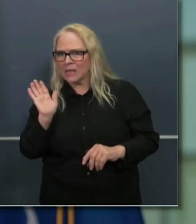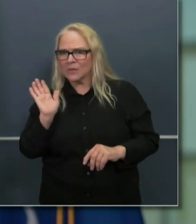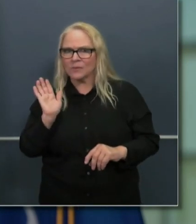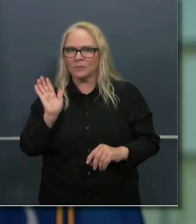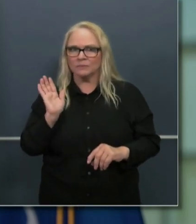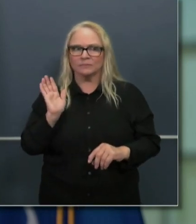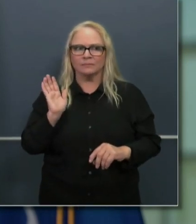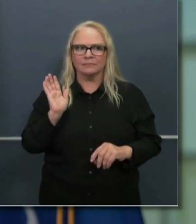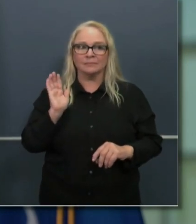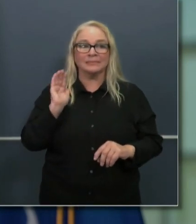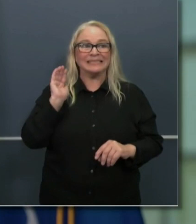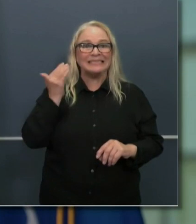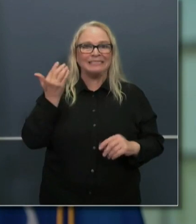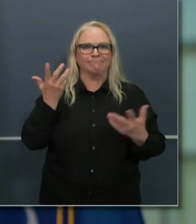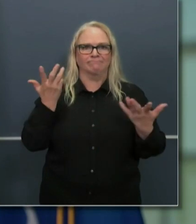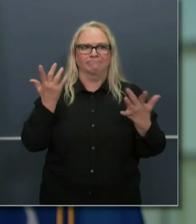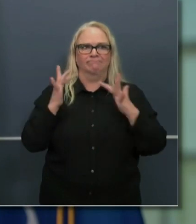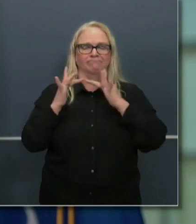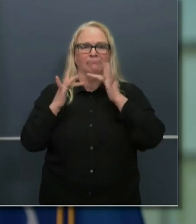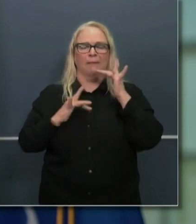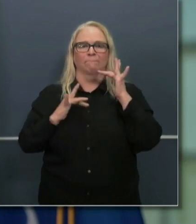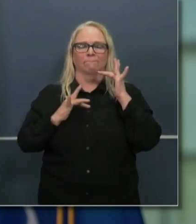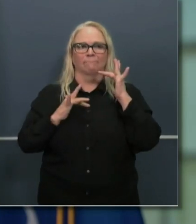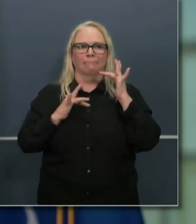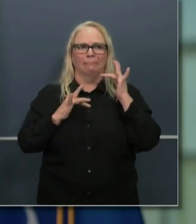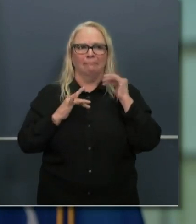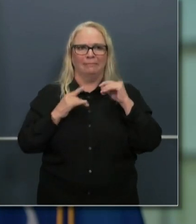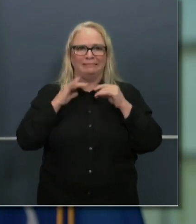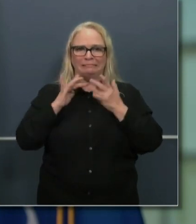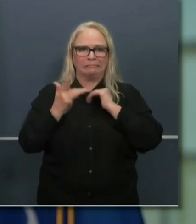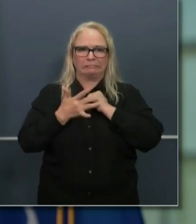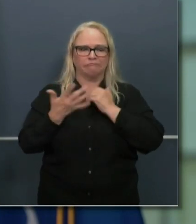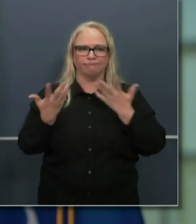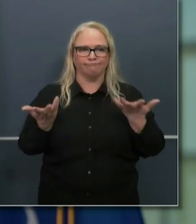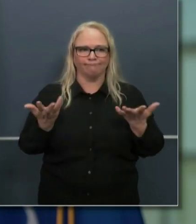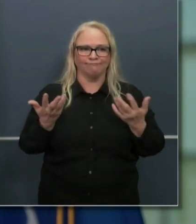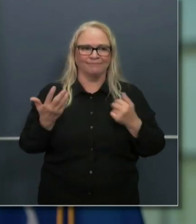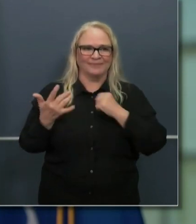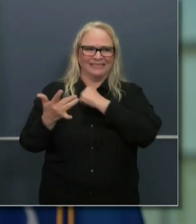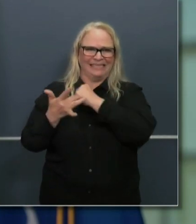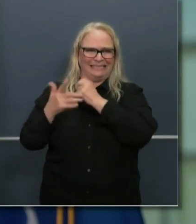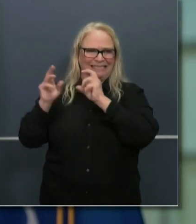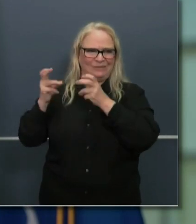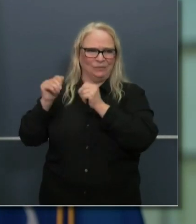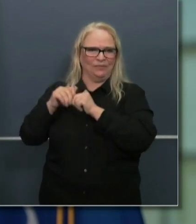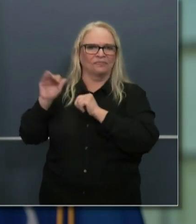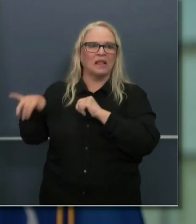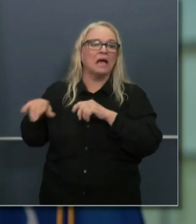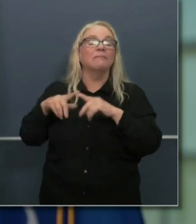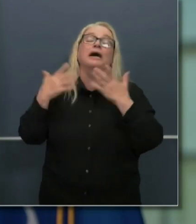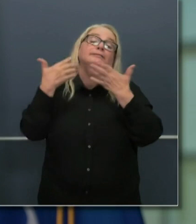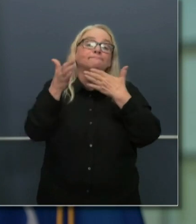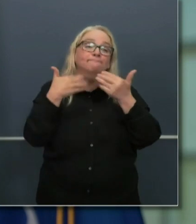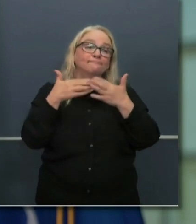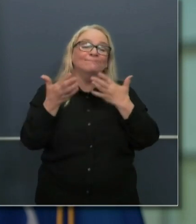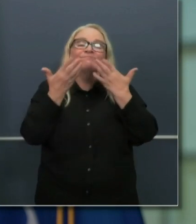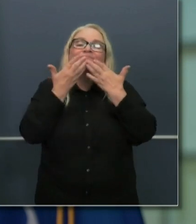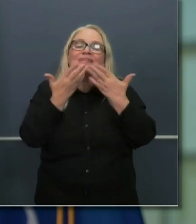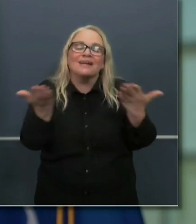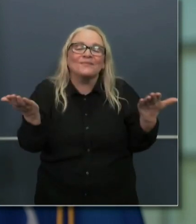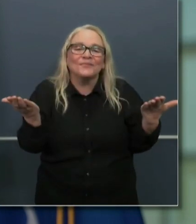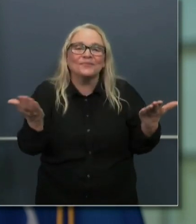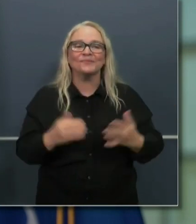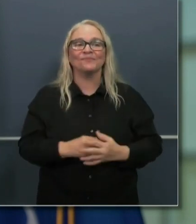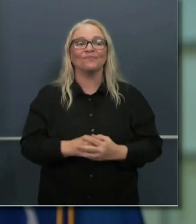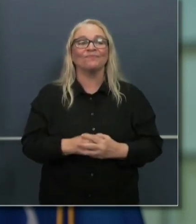Well, it looks like I spoke too soon. Look, I want to just thank everybody. I won't belabor. I'm taking